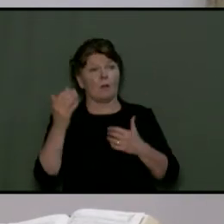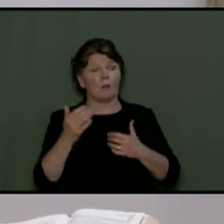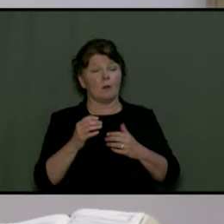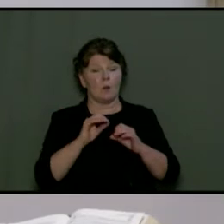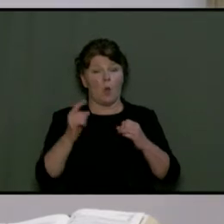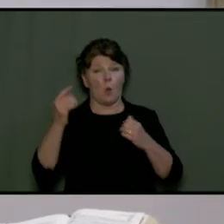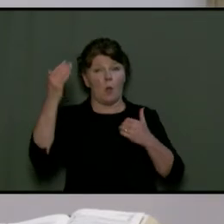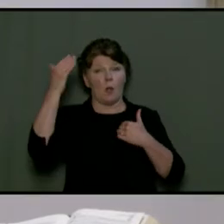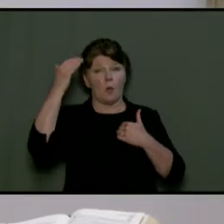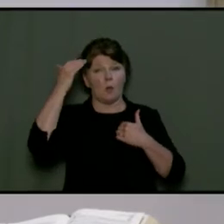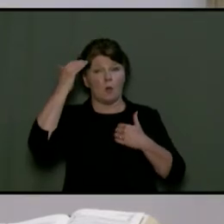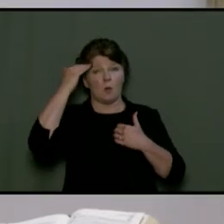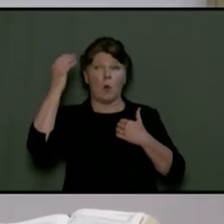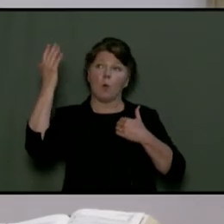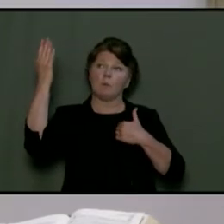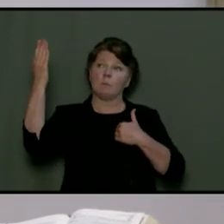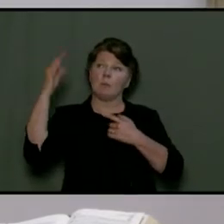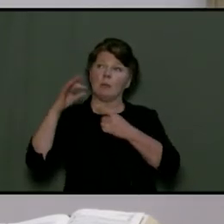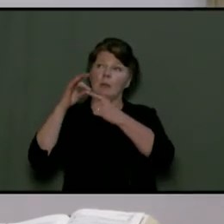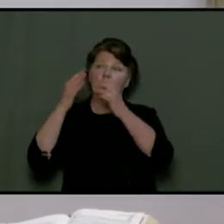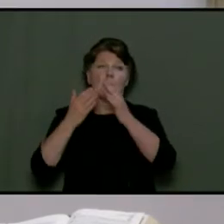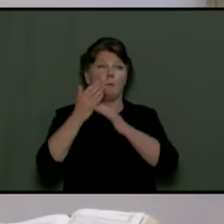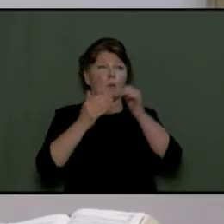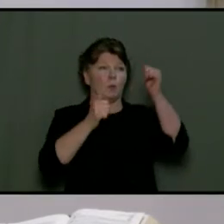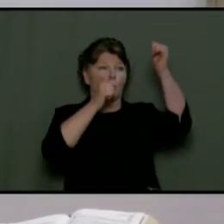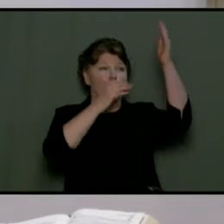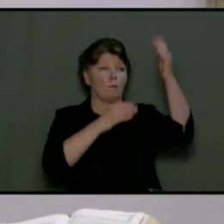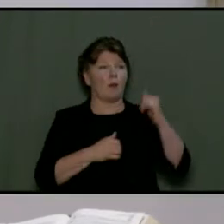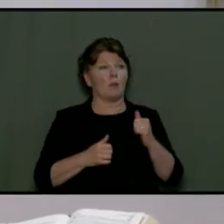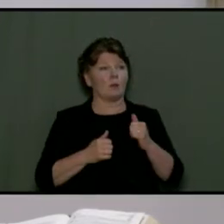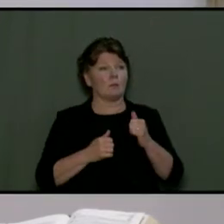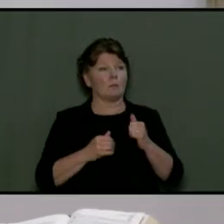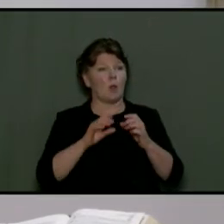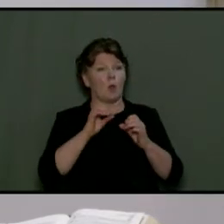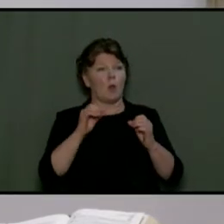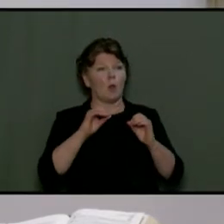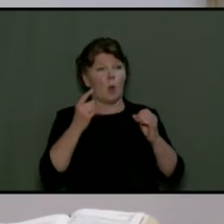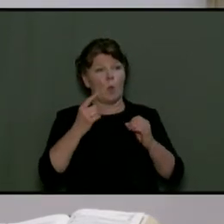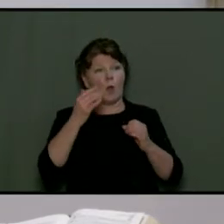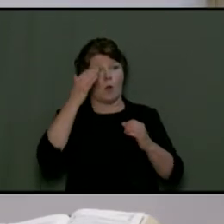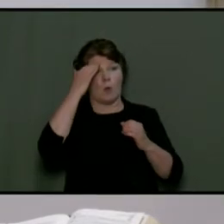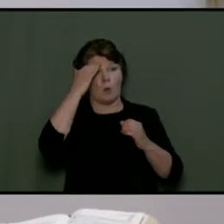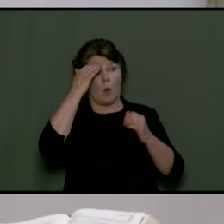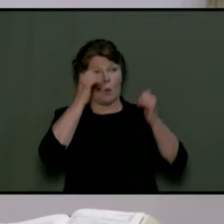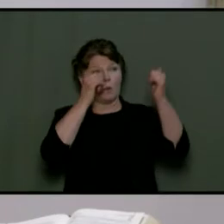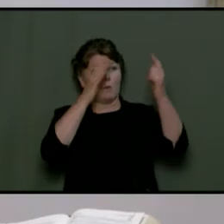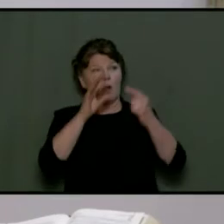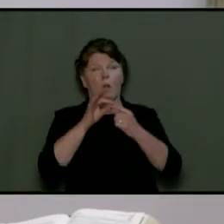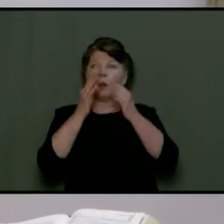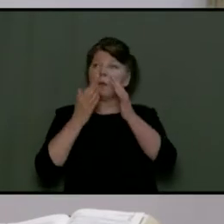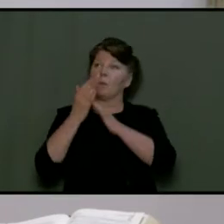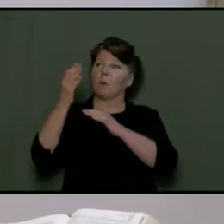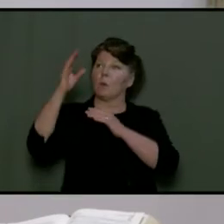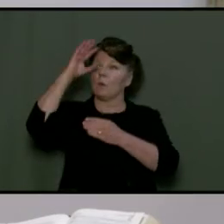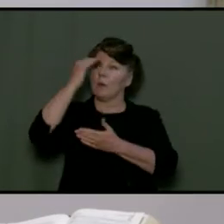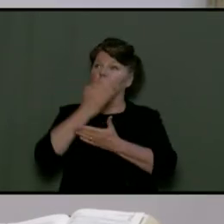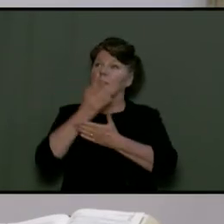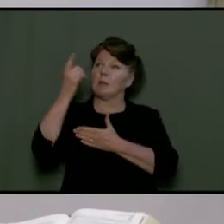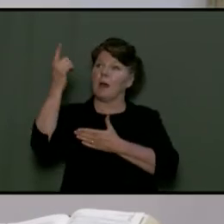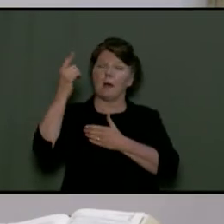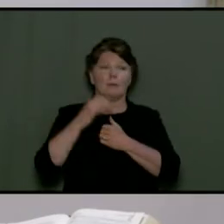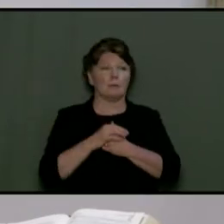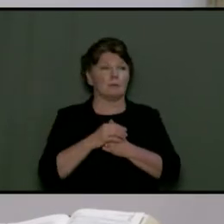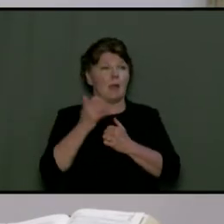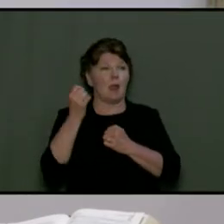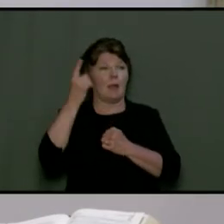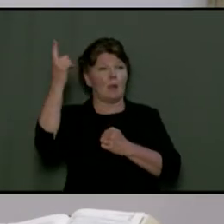Son except the Father, and no one knows the Father except the Son, and anyone to whom the Son